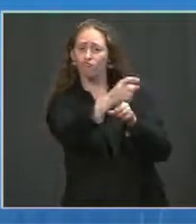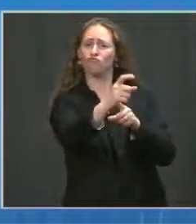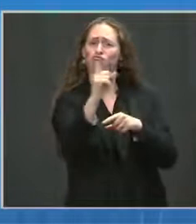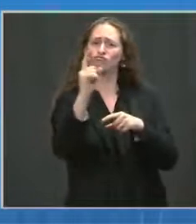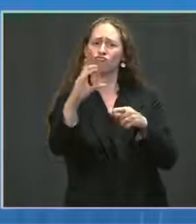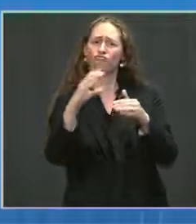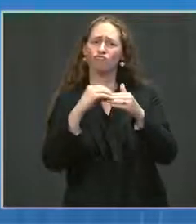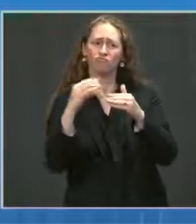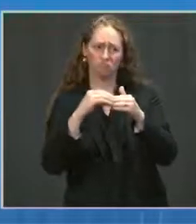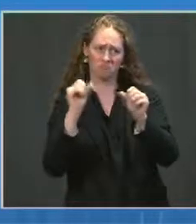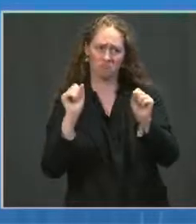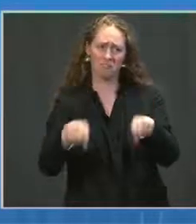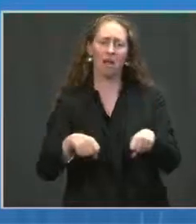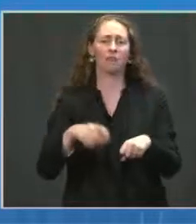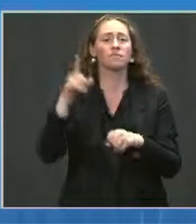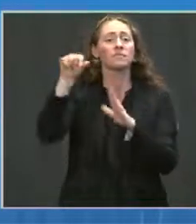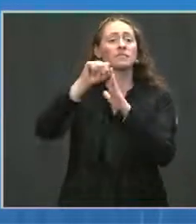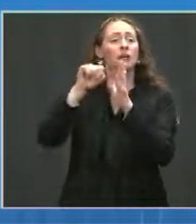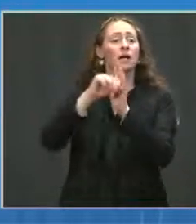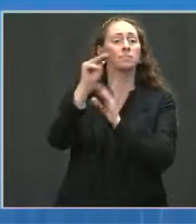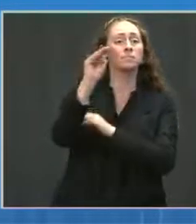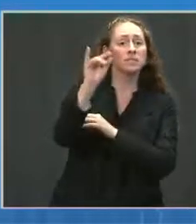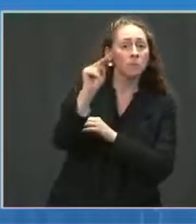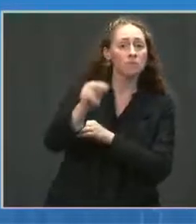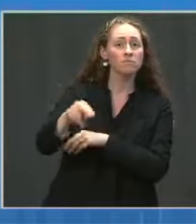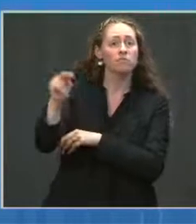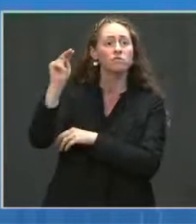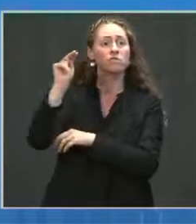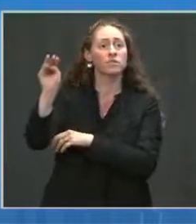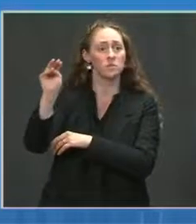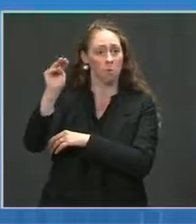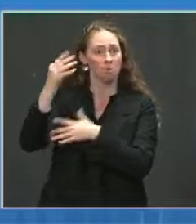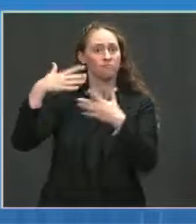Minnesota and New Mexico have already stepped up to answer the President's call.